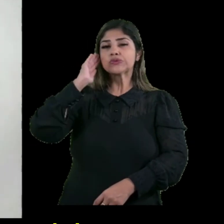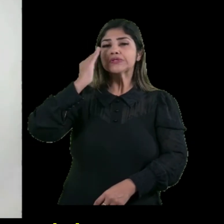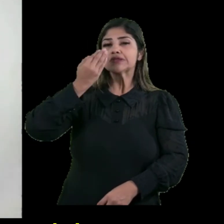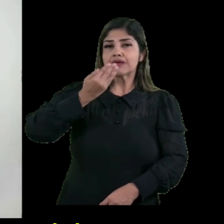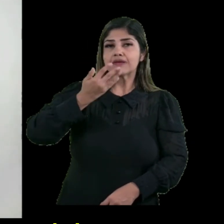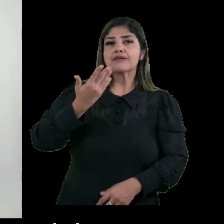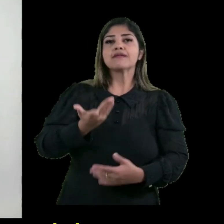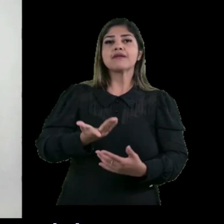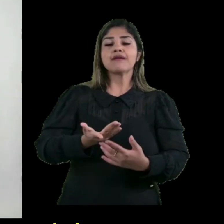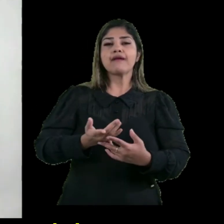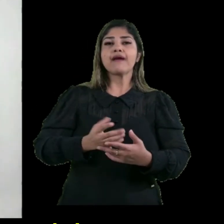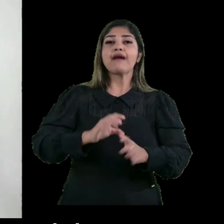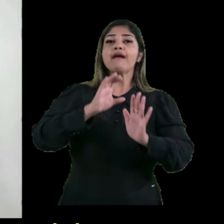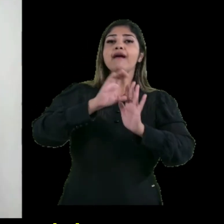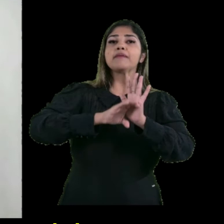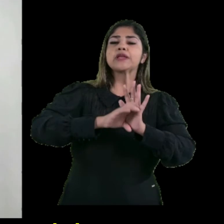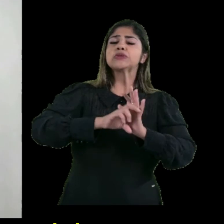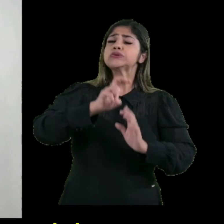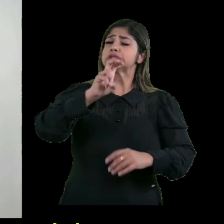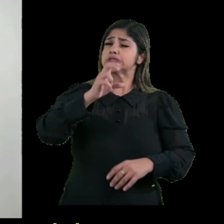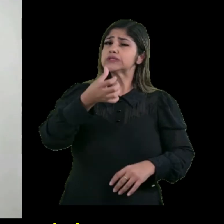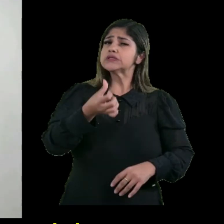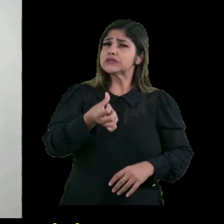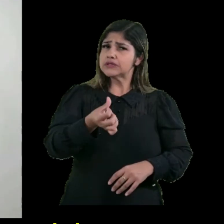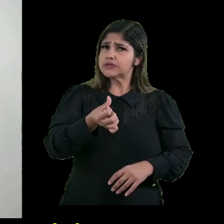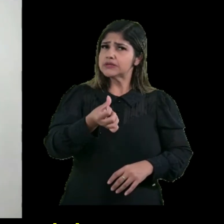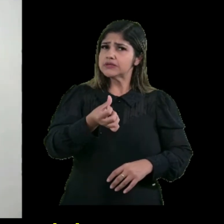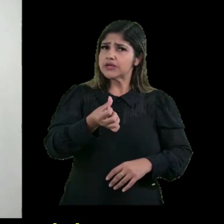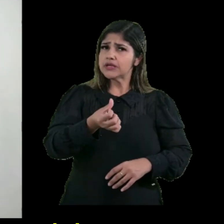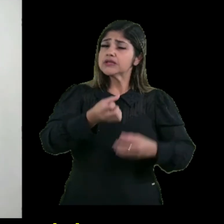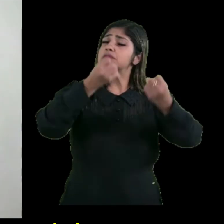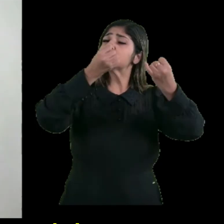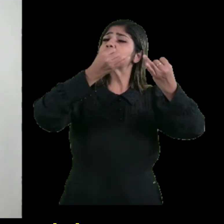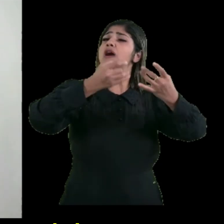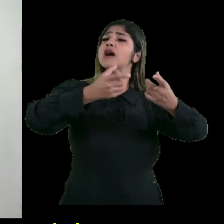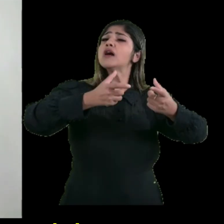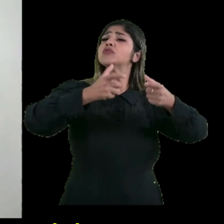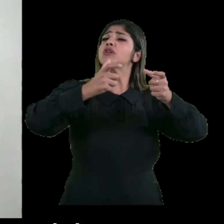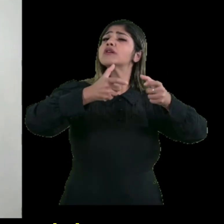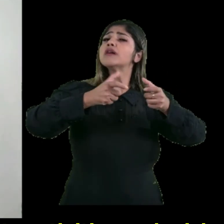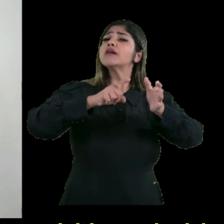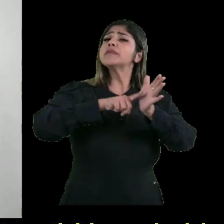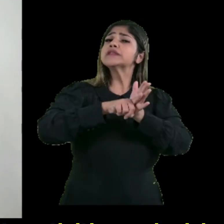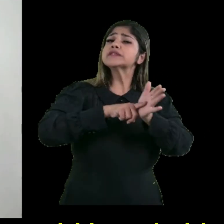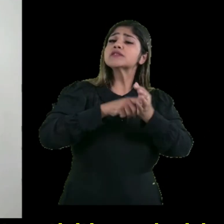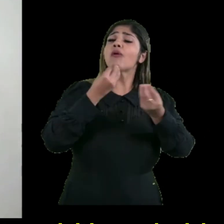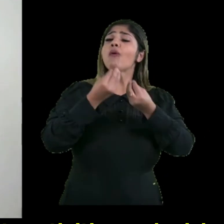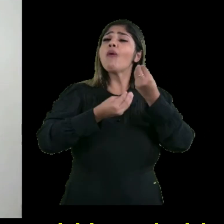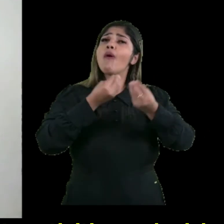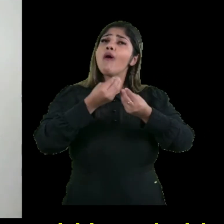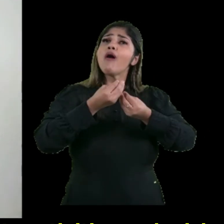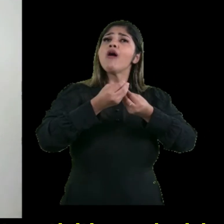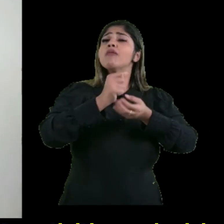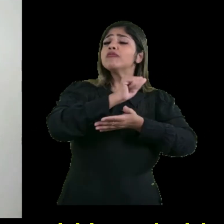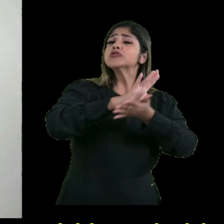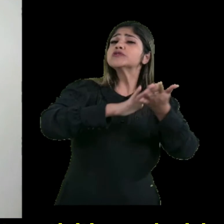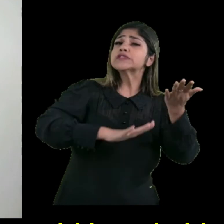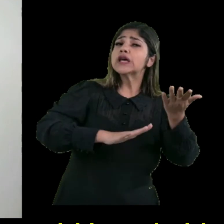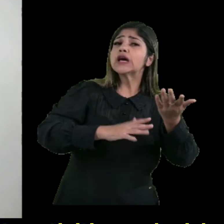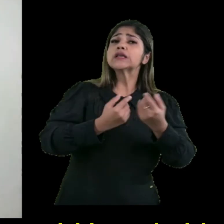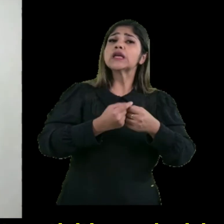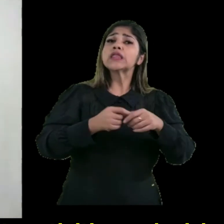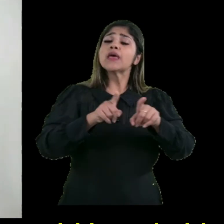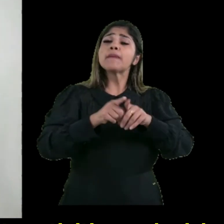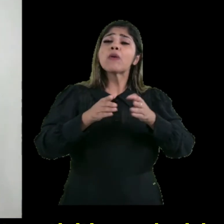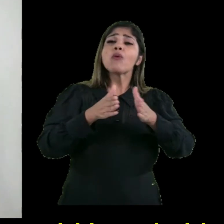In Chapter 5 and 6, we talk about the research locus, the development of